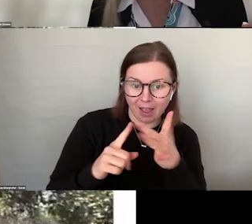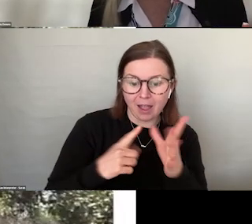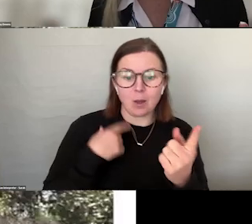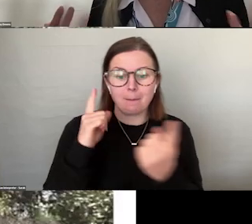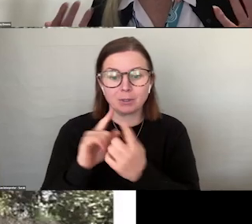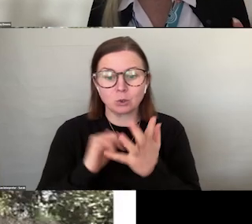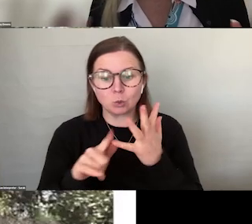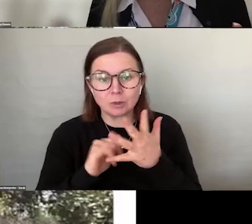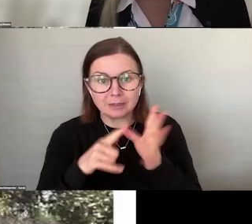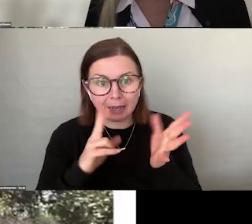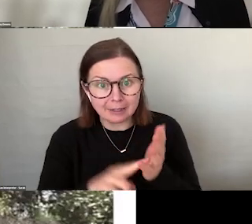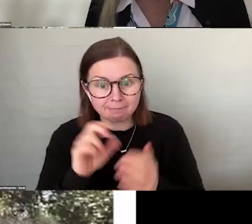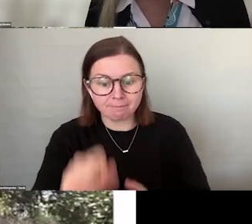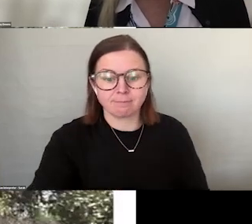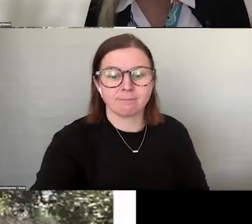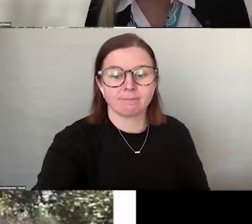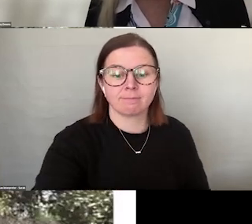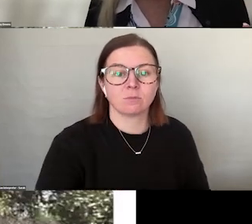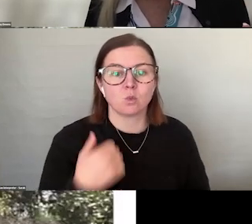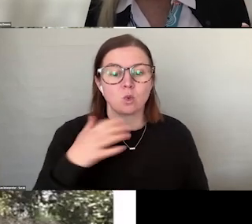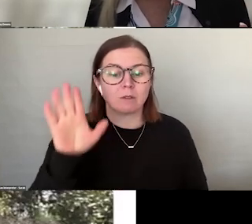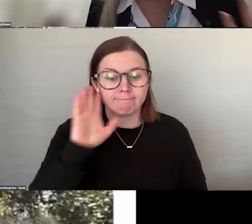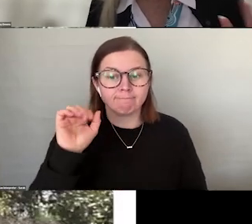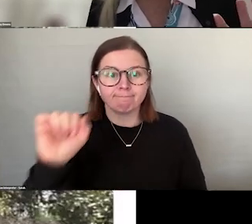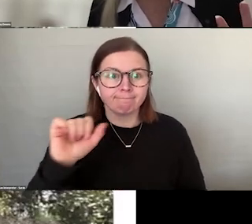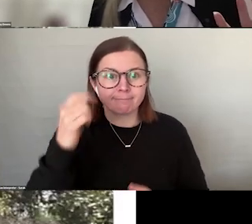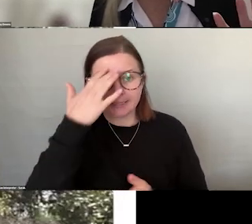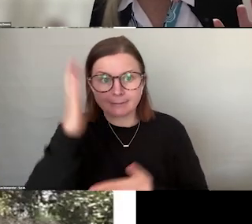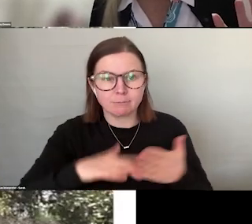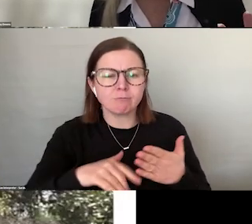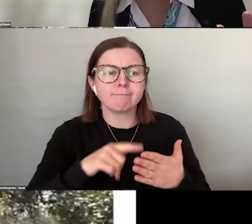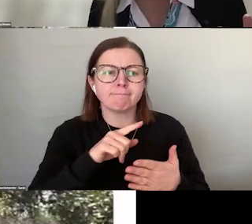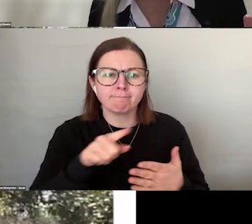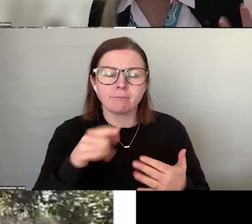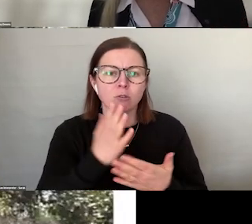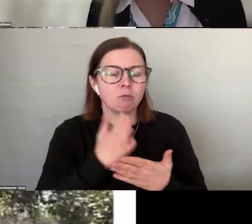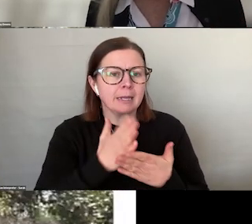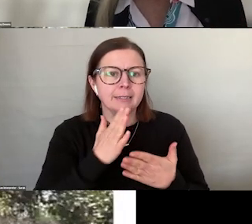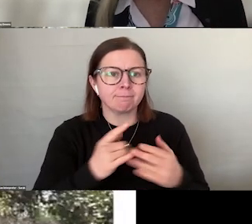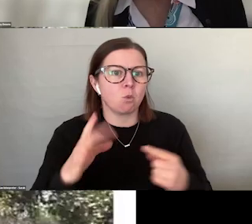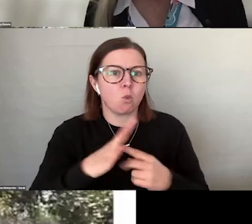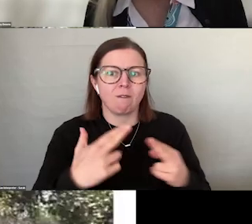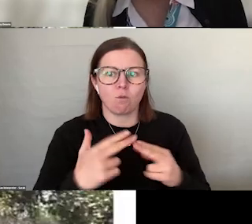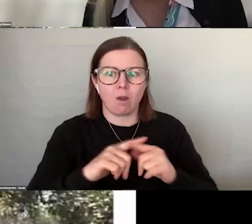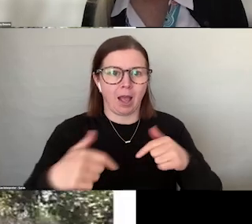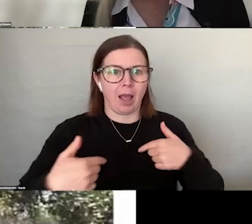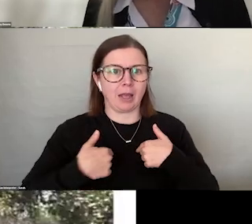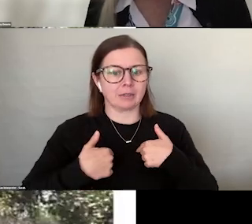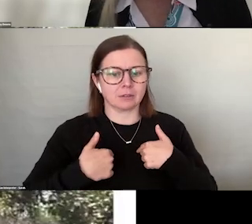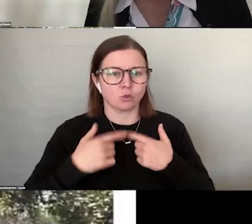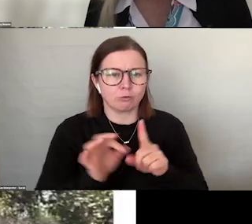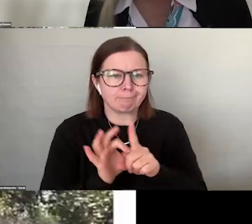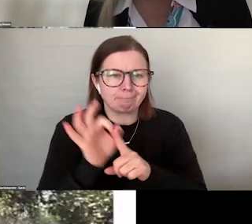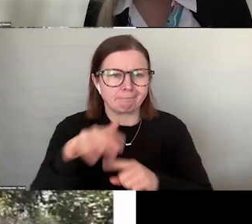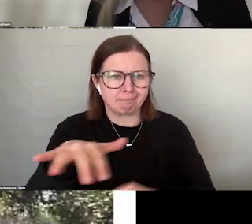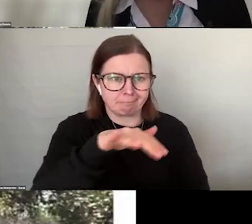we've heard their experiences, which are so important to us taking this field further forward.